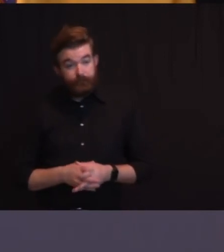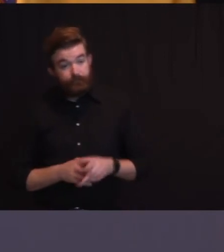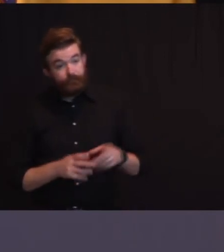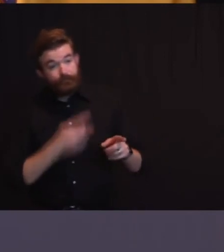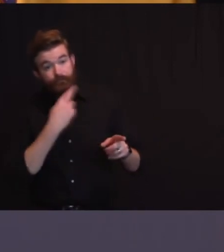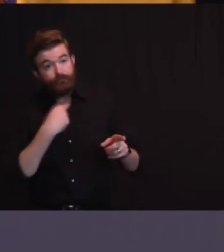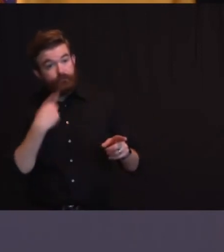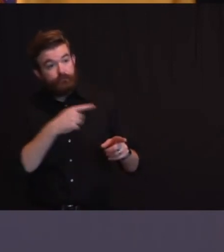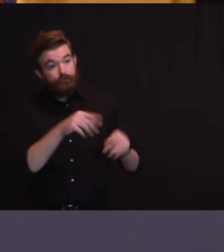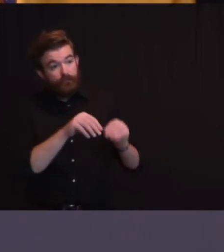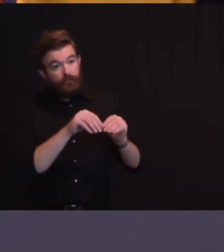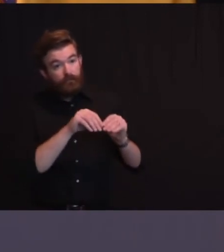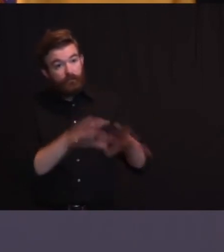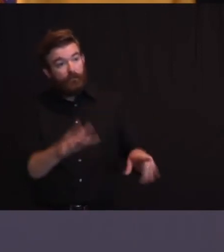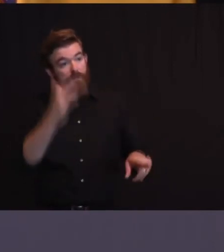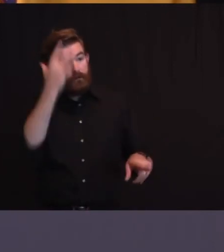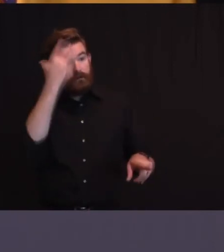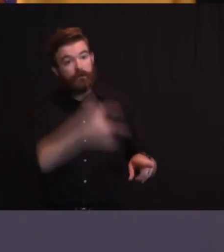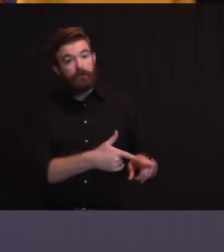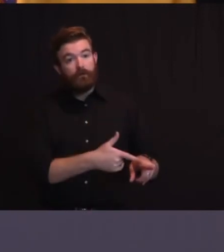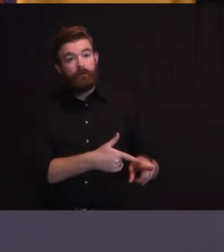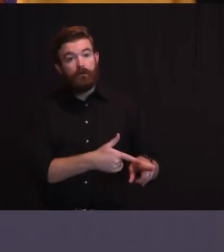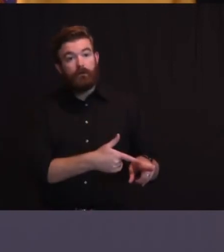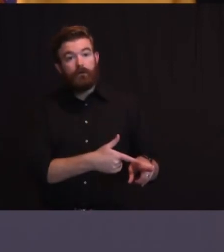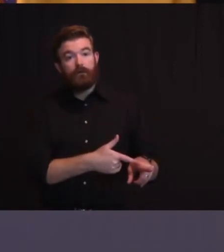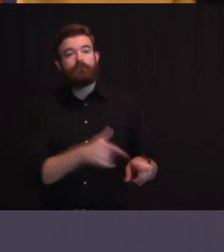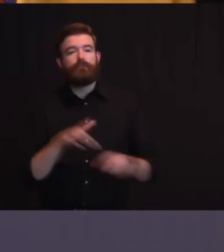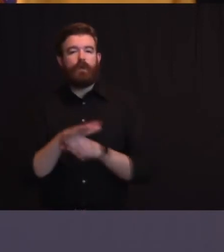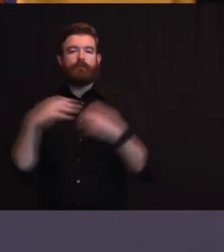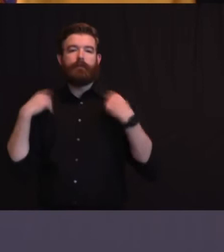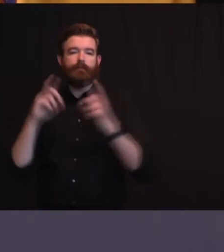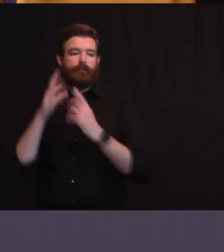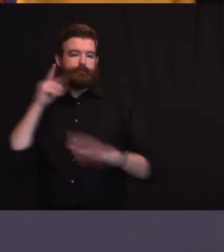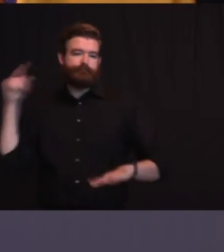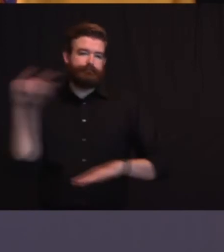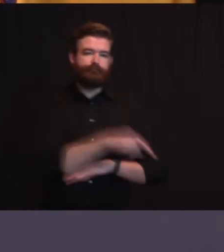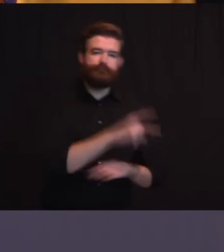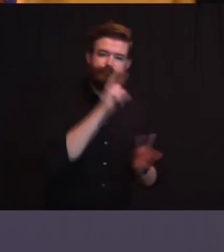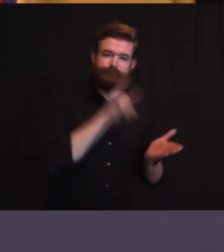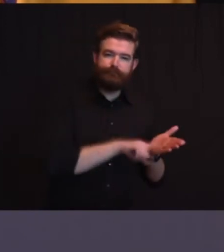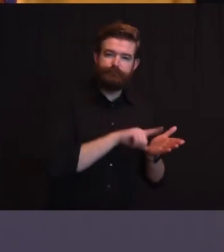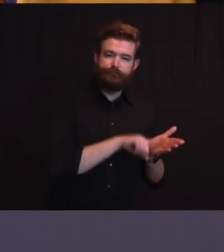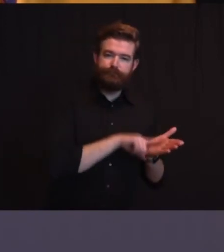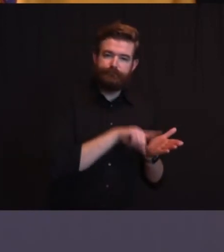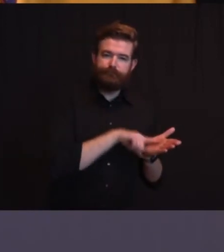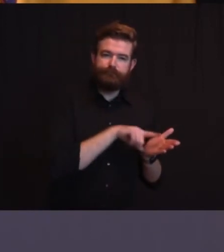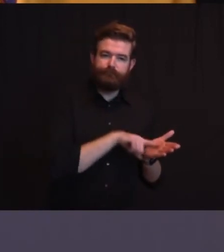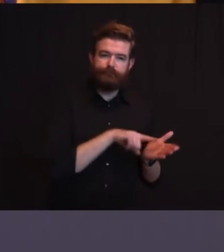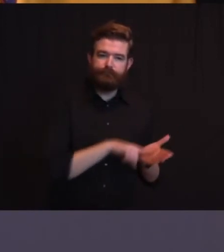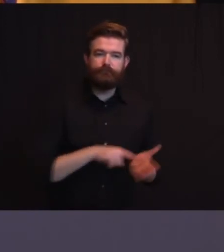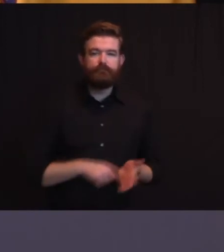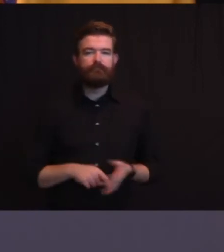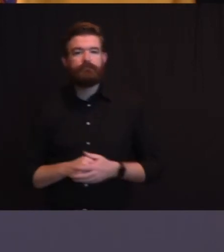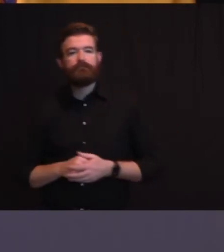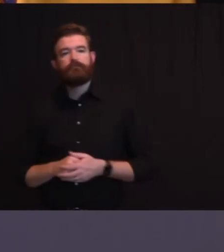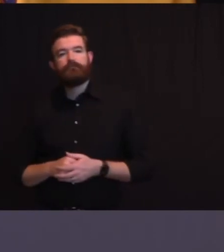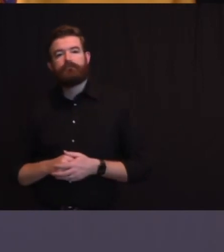either they on their own or with the local health authorities we will combine, take the right step. But I mean just